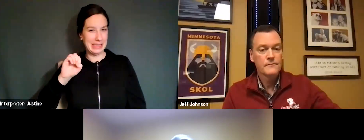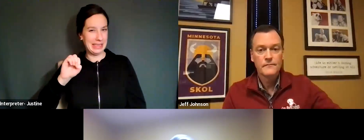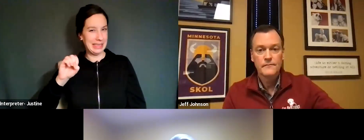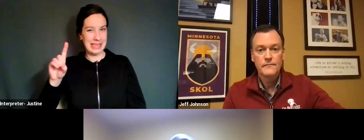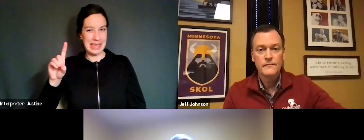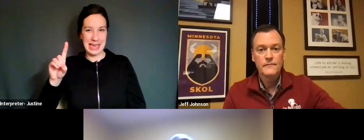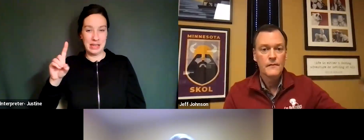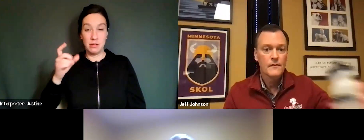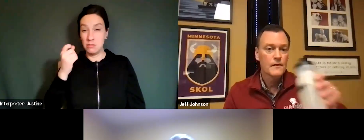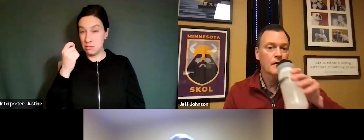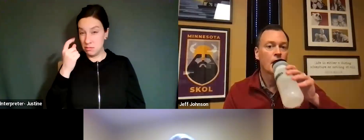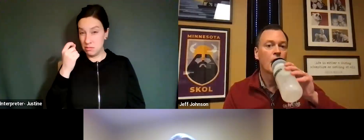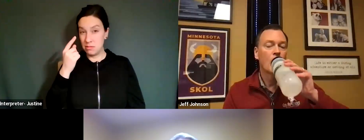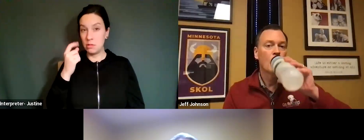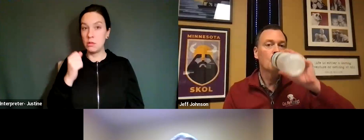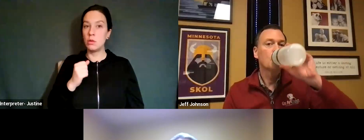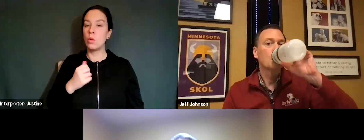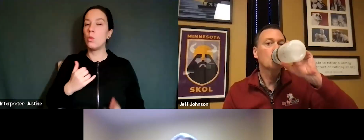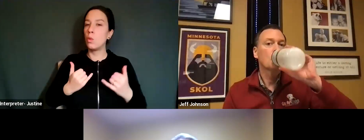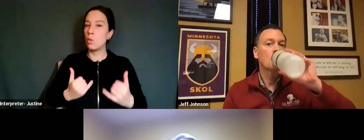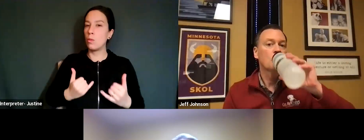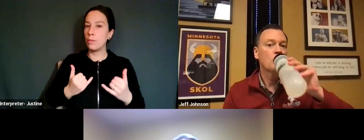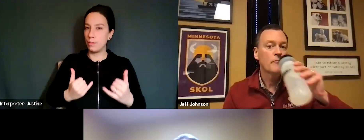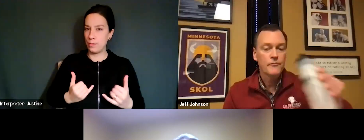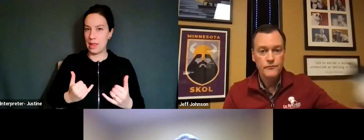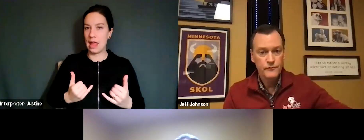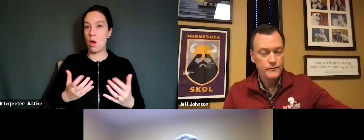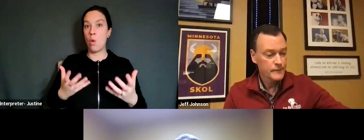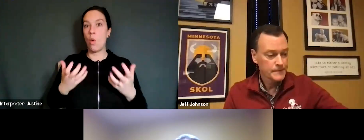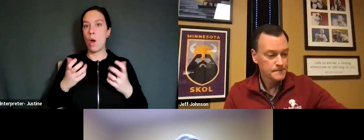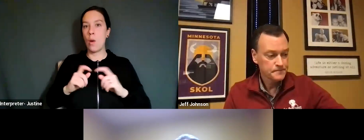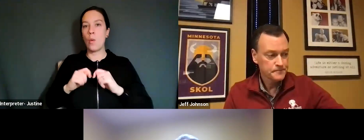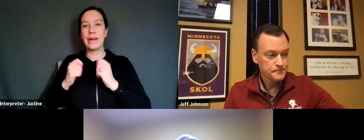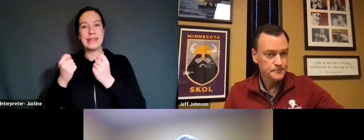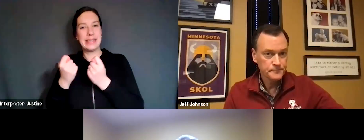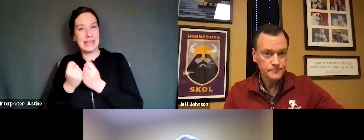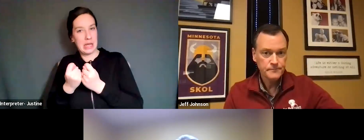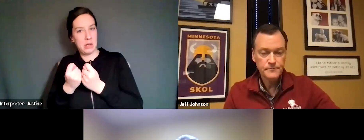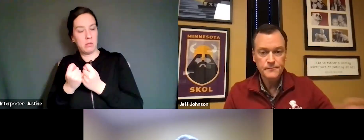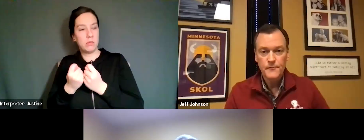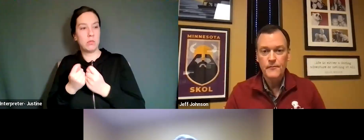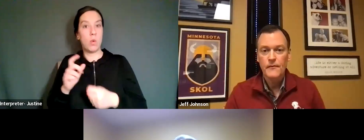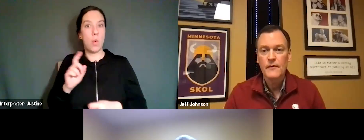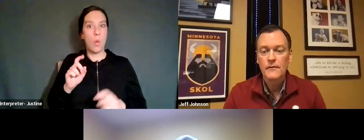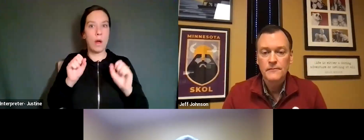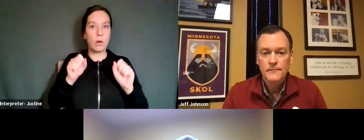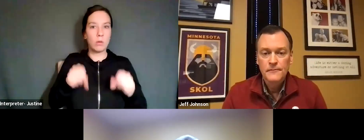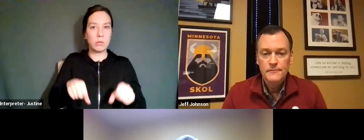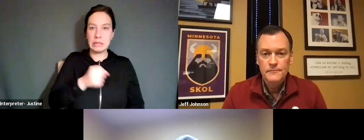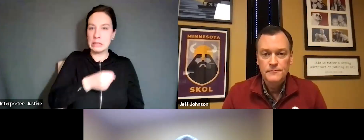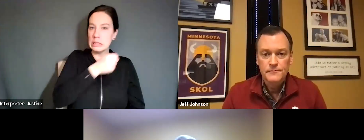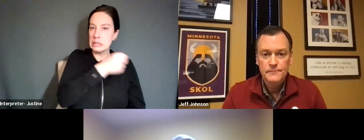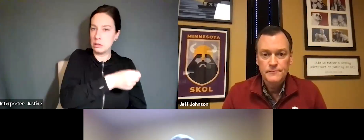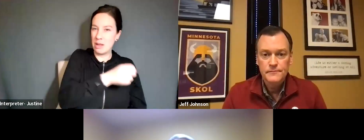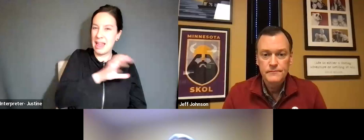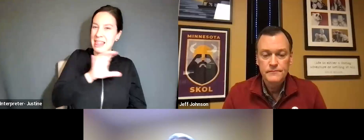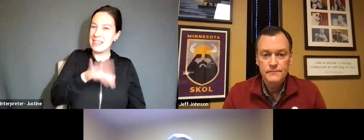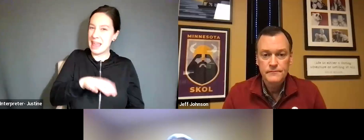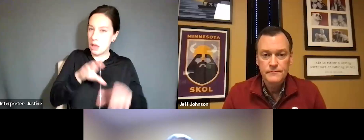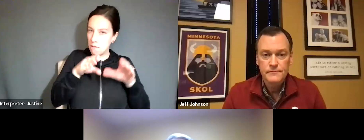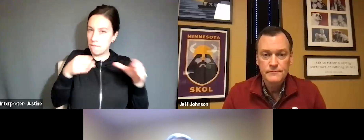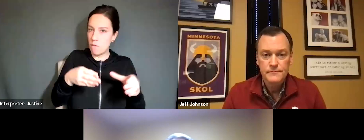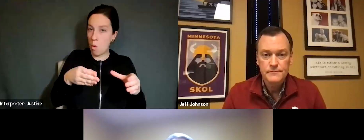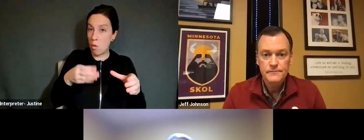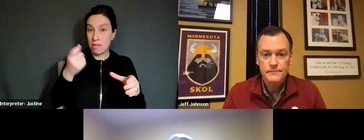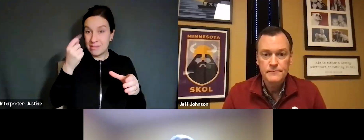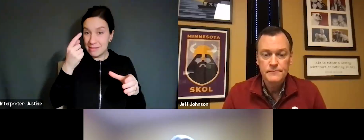take very seriously is our quality of our teams and our placements. If we were going to look at PTSD, there's a lot that we'd